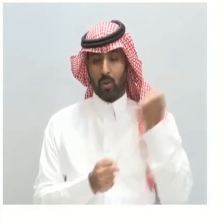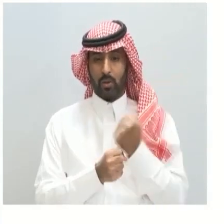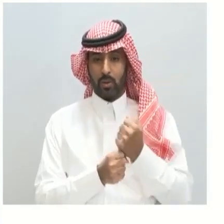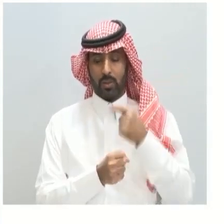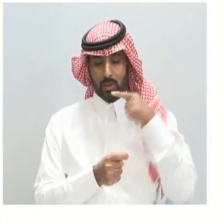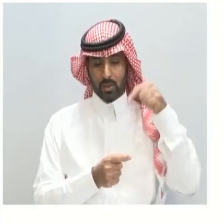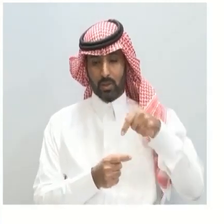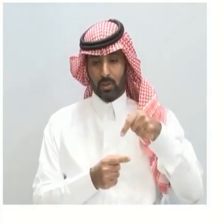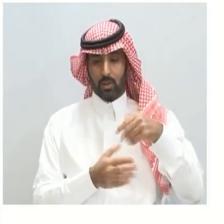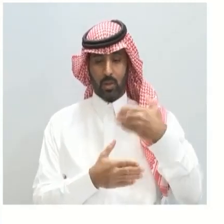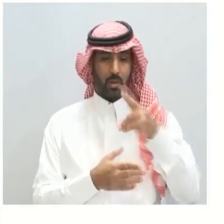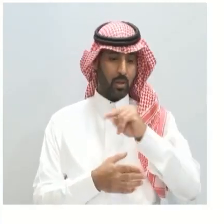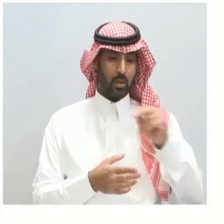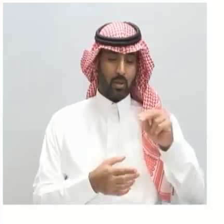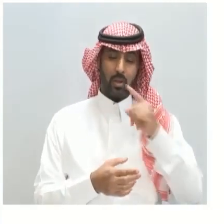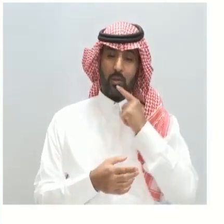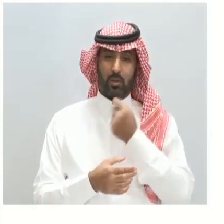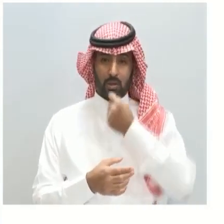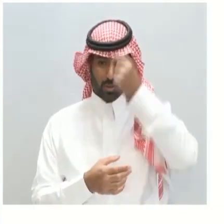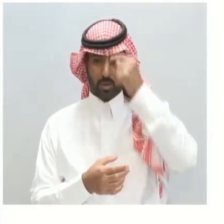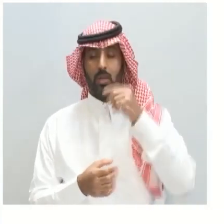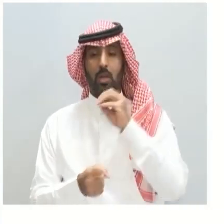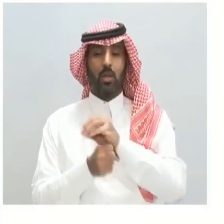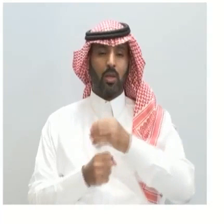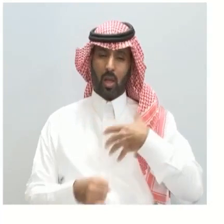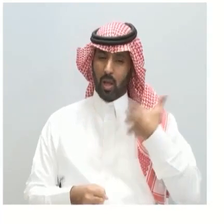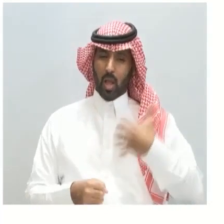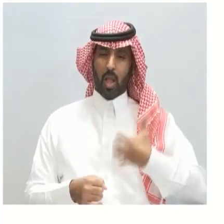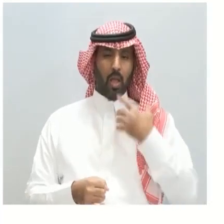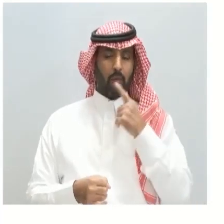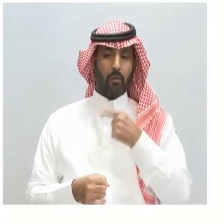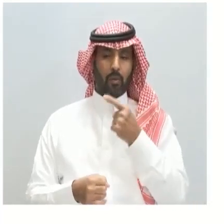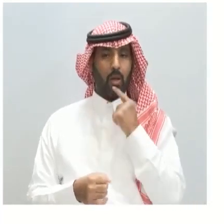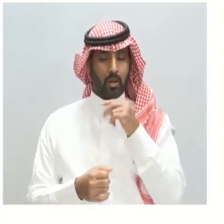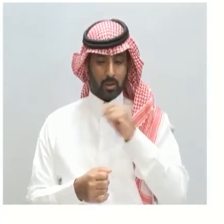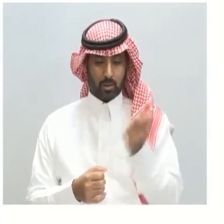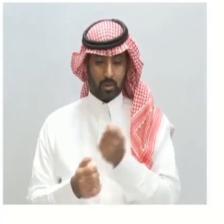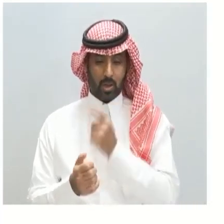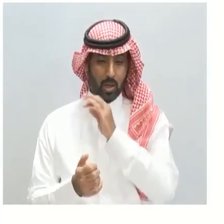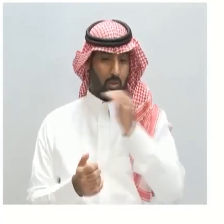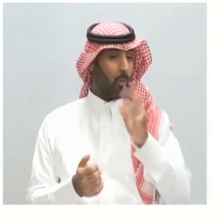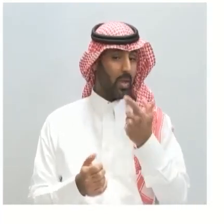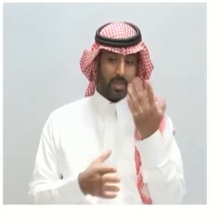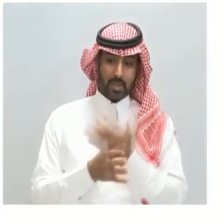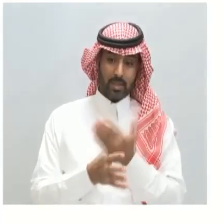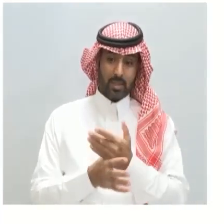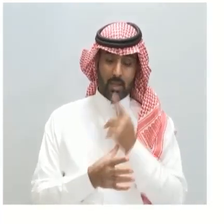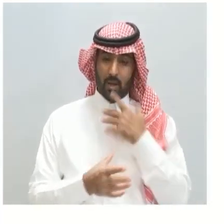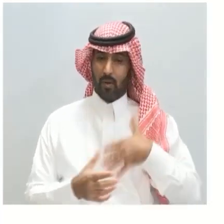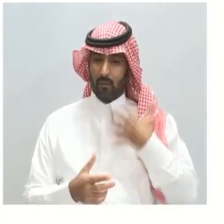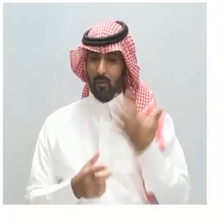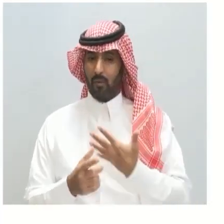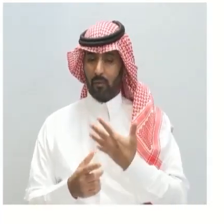as an adjective. Express feelings with past participle. Write a sentence about what causes the